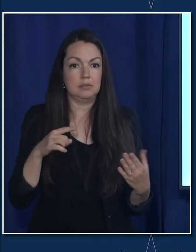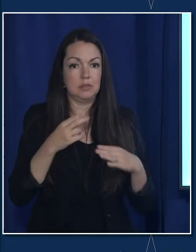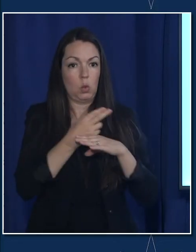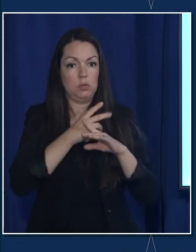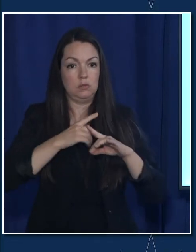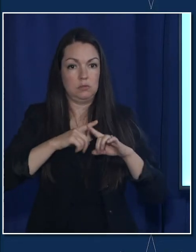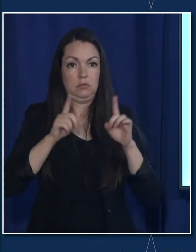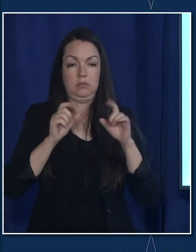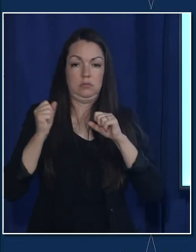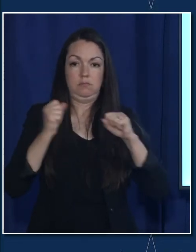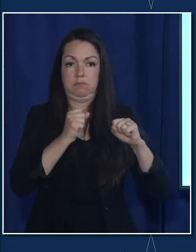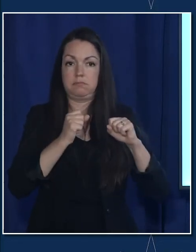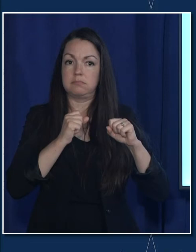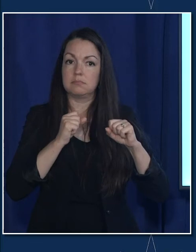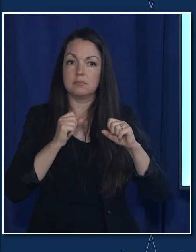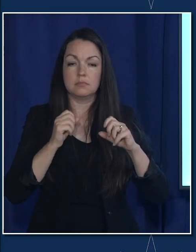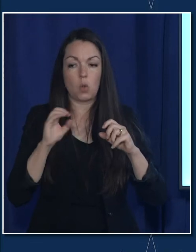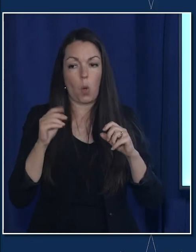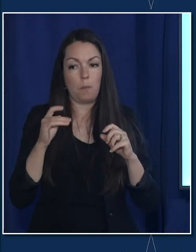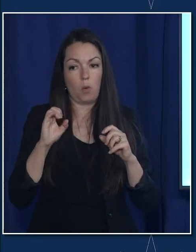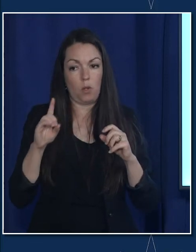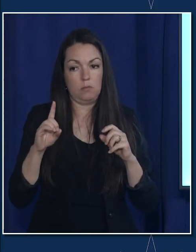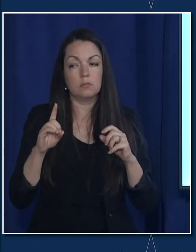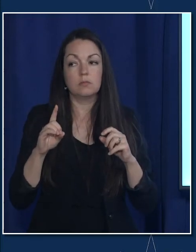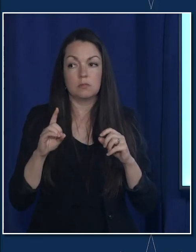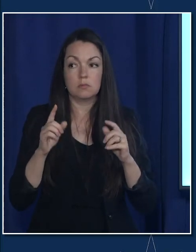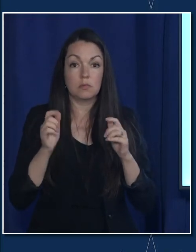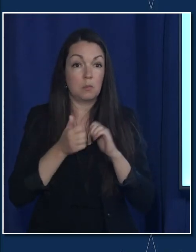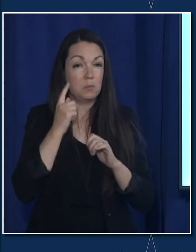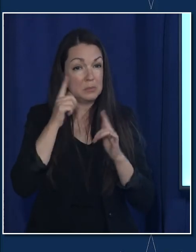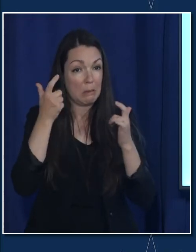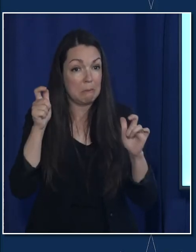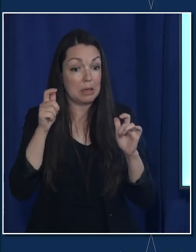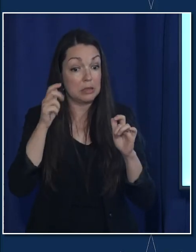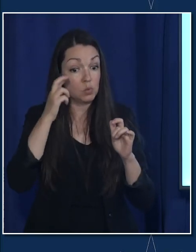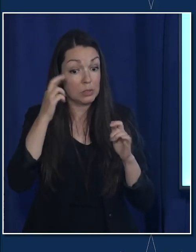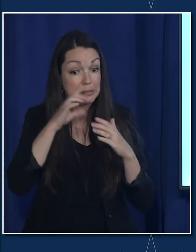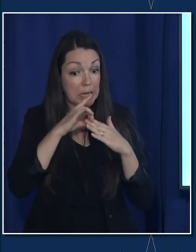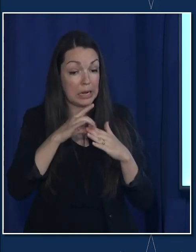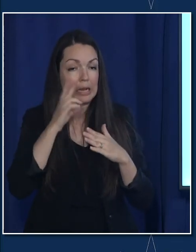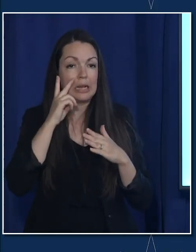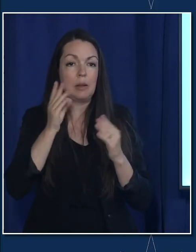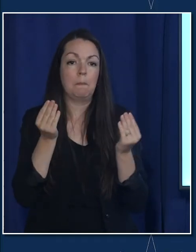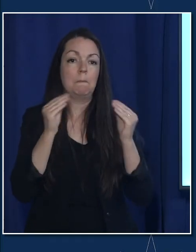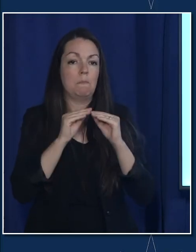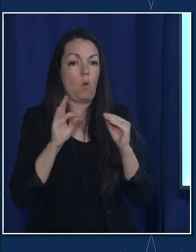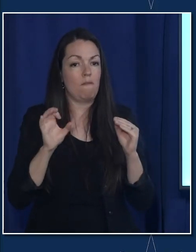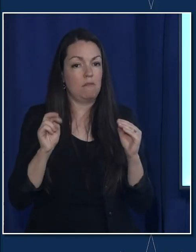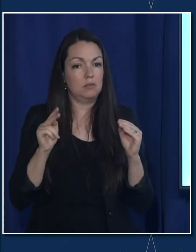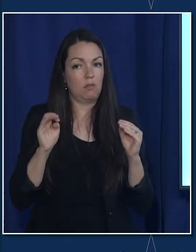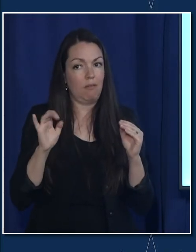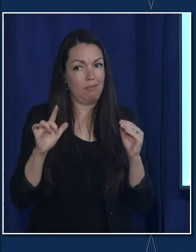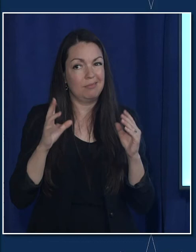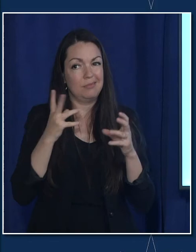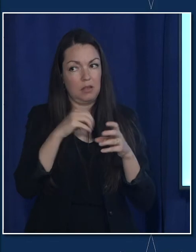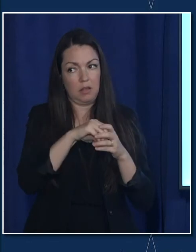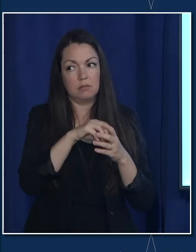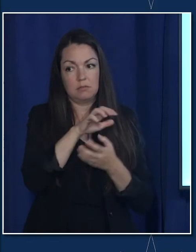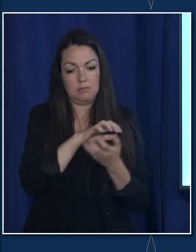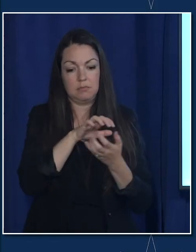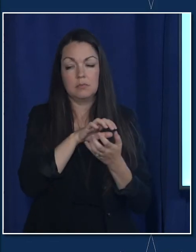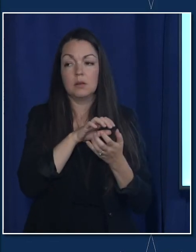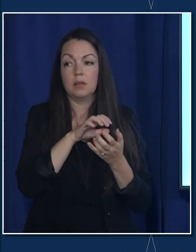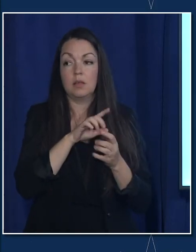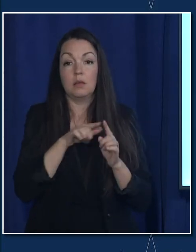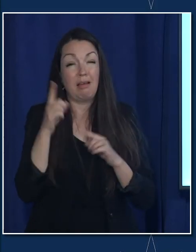very, very potent opioid. And so the biggest driver of that has been just that we're seeing much more fentanyl in it. But we are seeing,